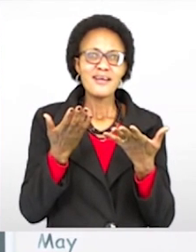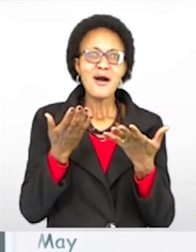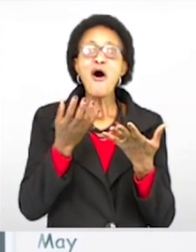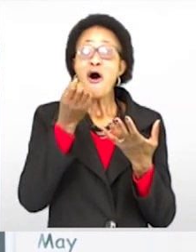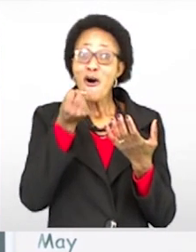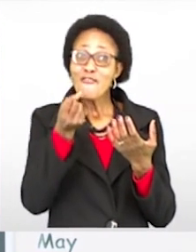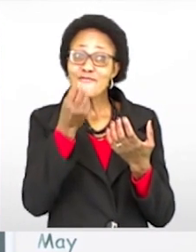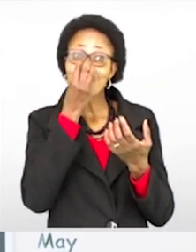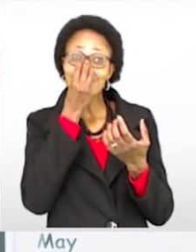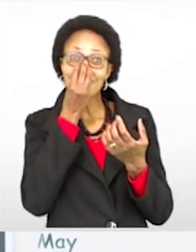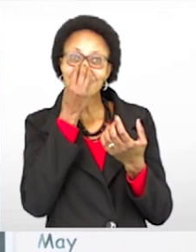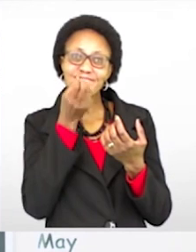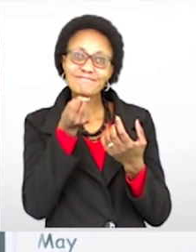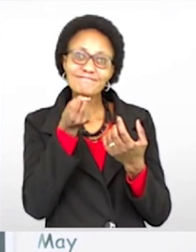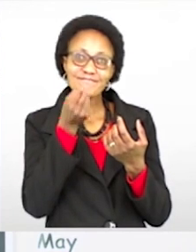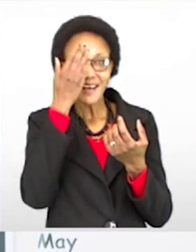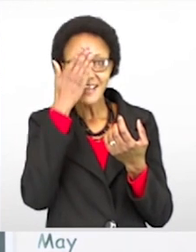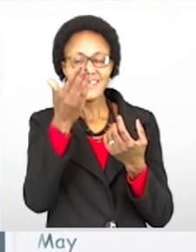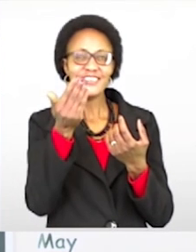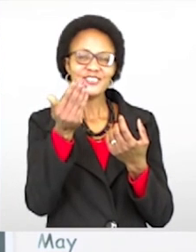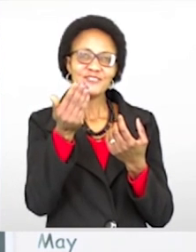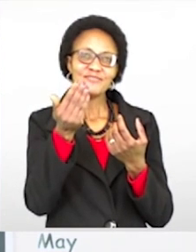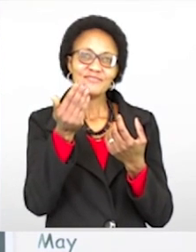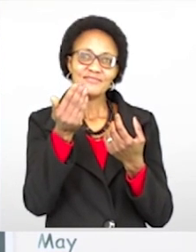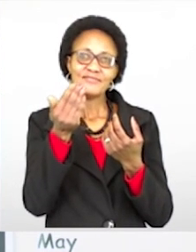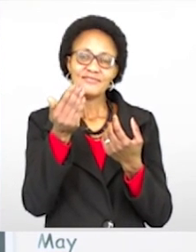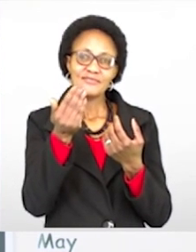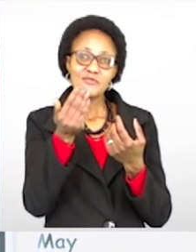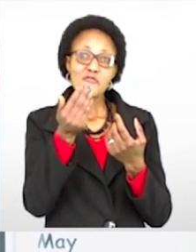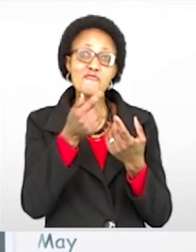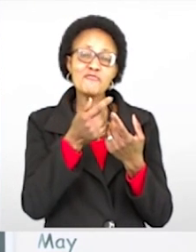Oh, there she is. Hello, Zoe. So, from